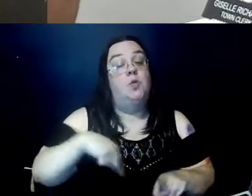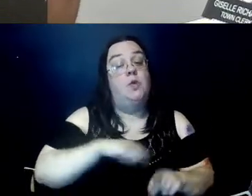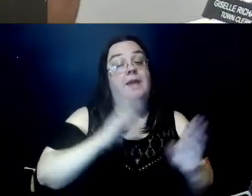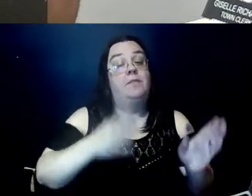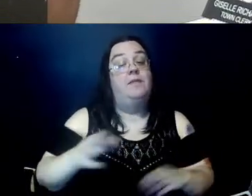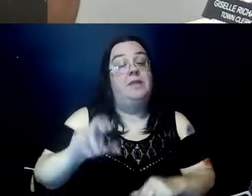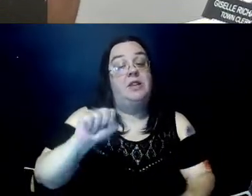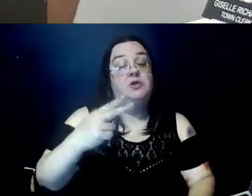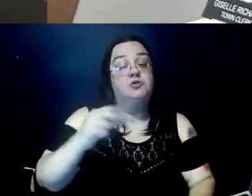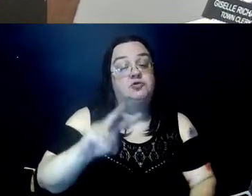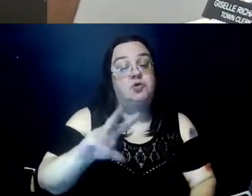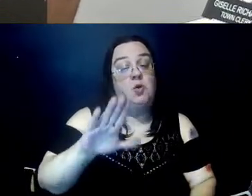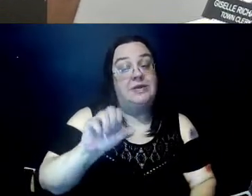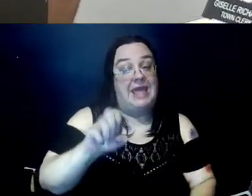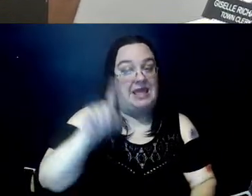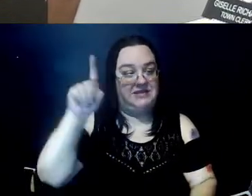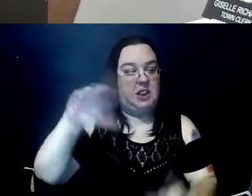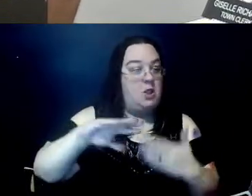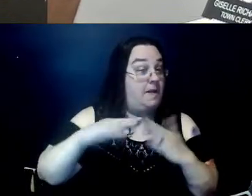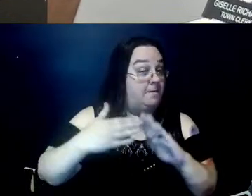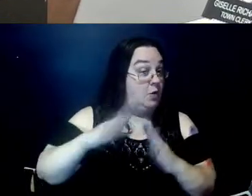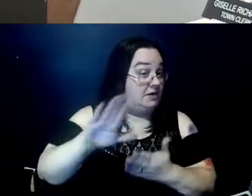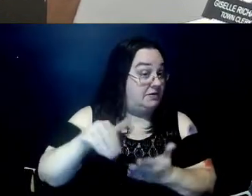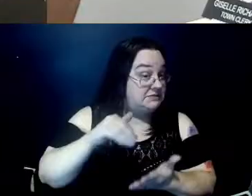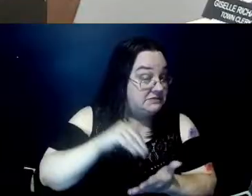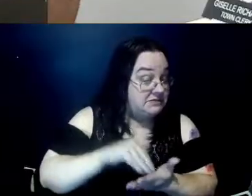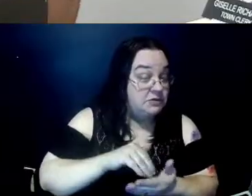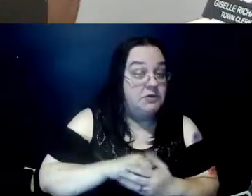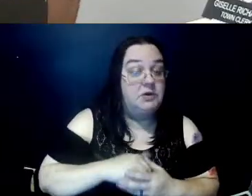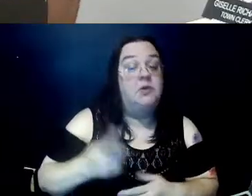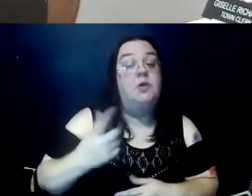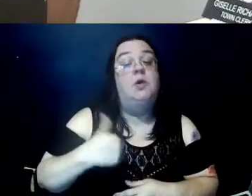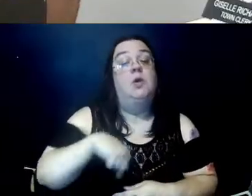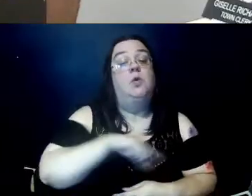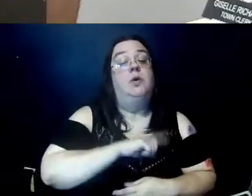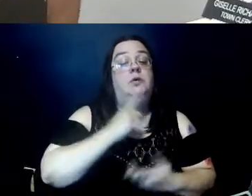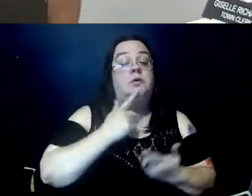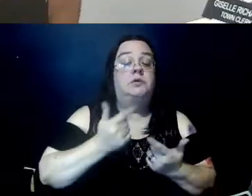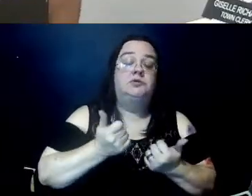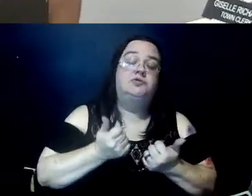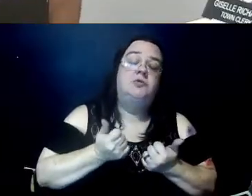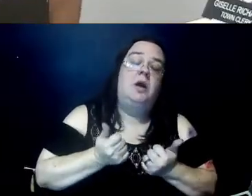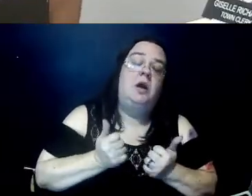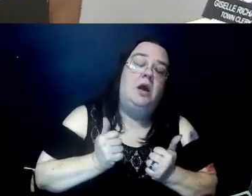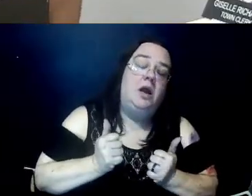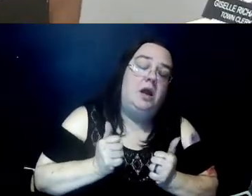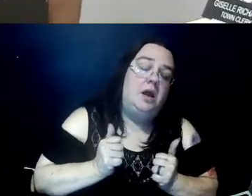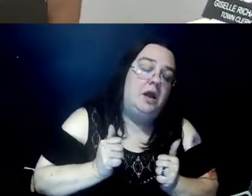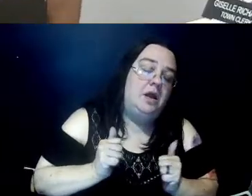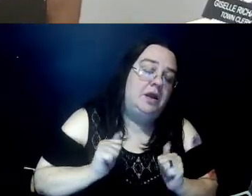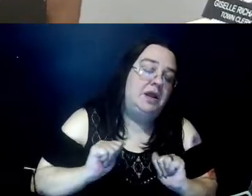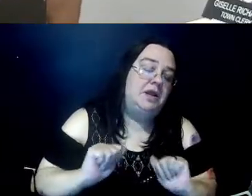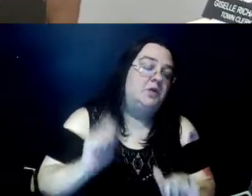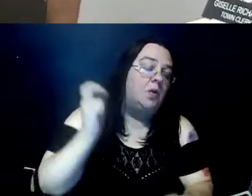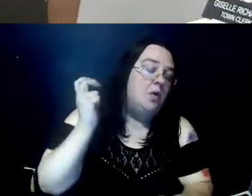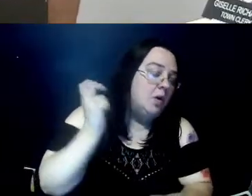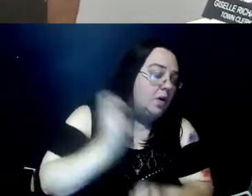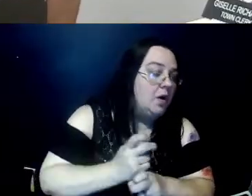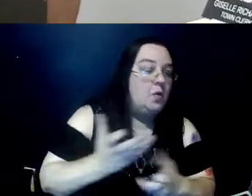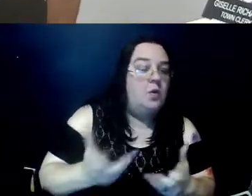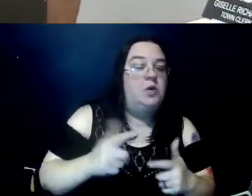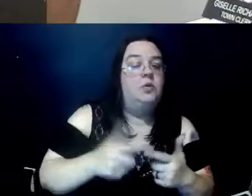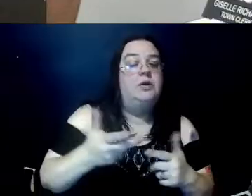at the community center. We are trying desperately to increase